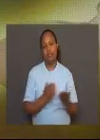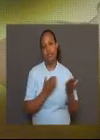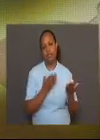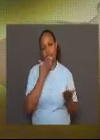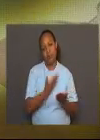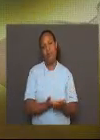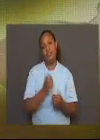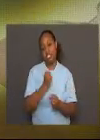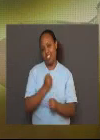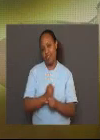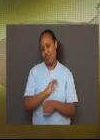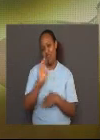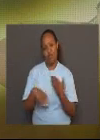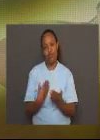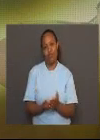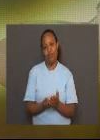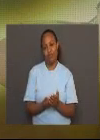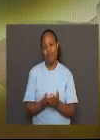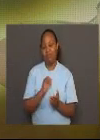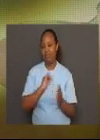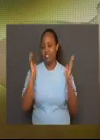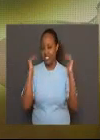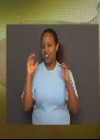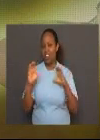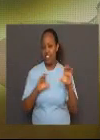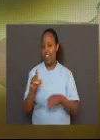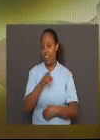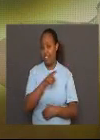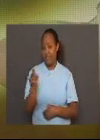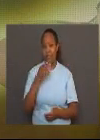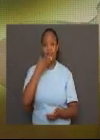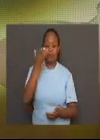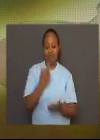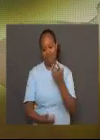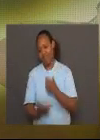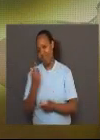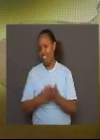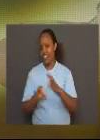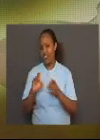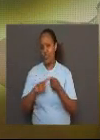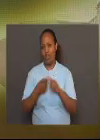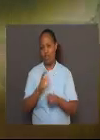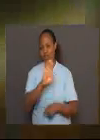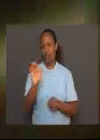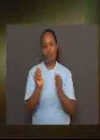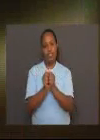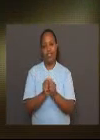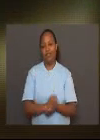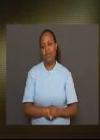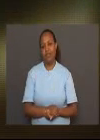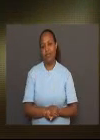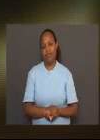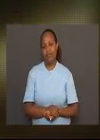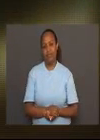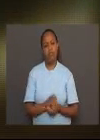Well done, everyone. I hope you had good discussions with your partners.